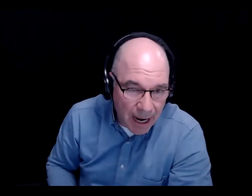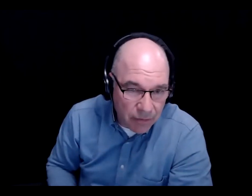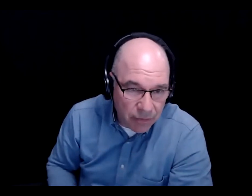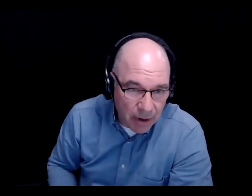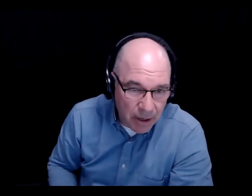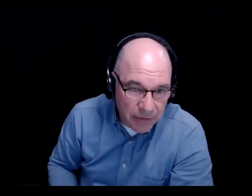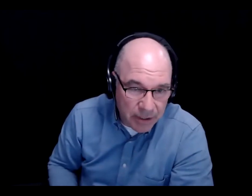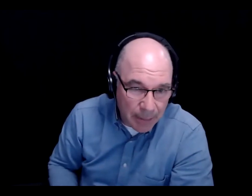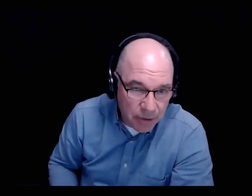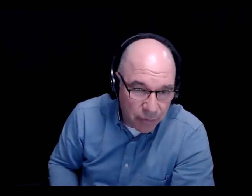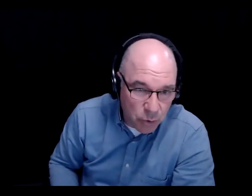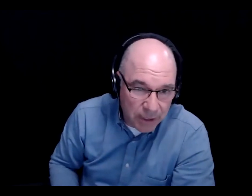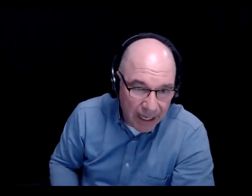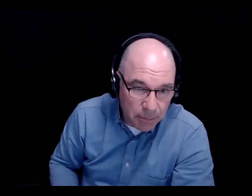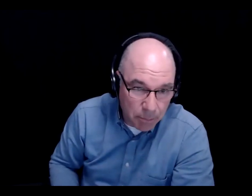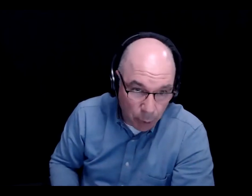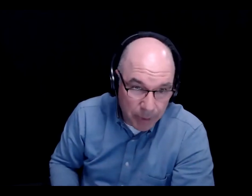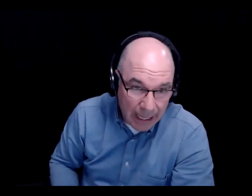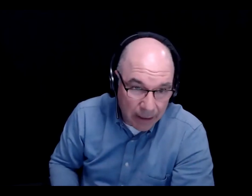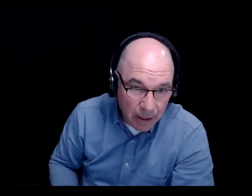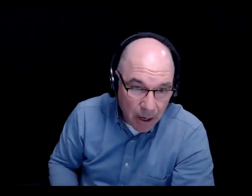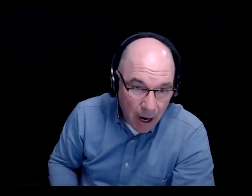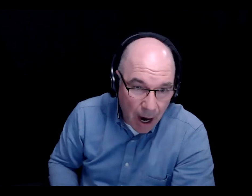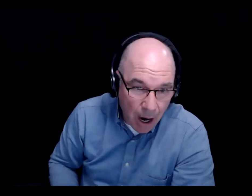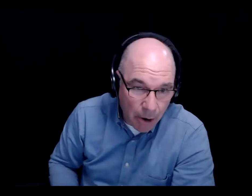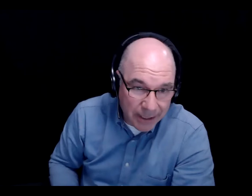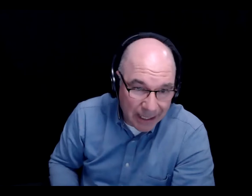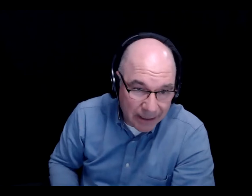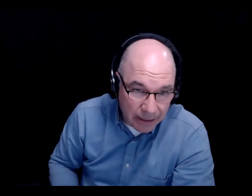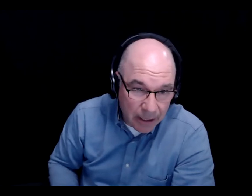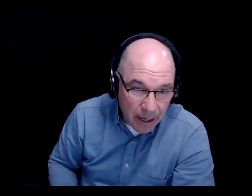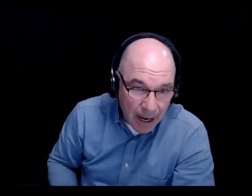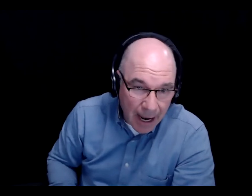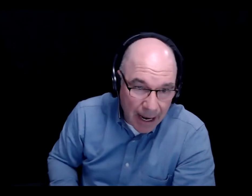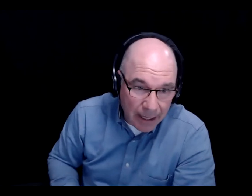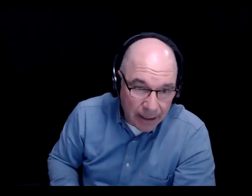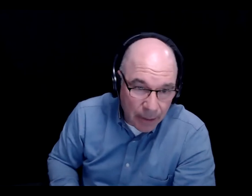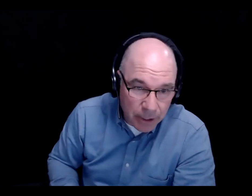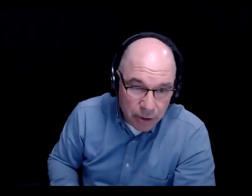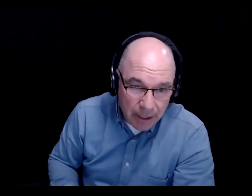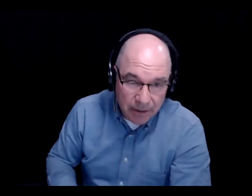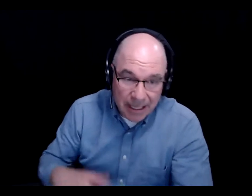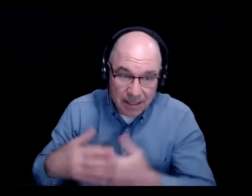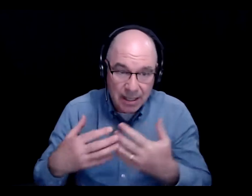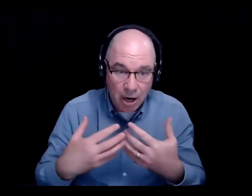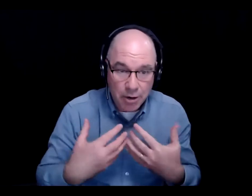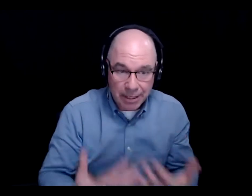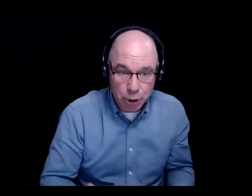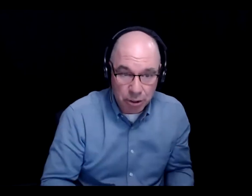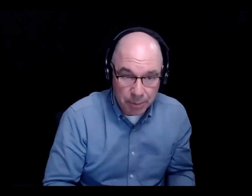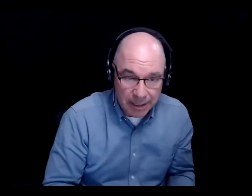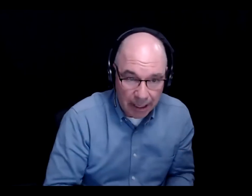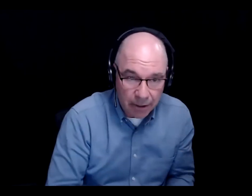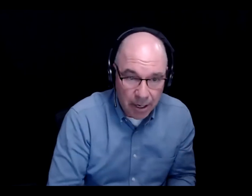we might have different types of food can permeate our intestine, and that things that aren't